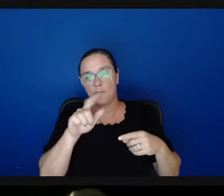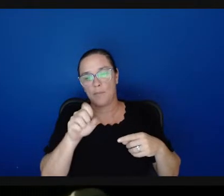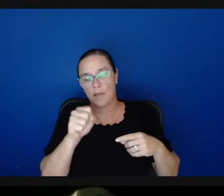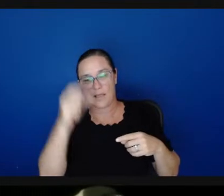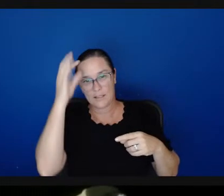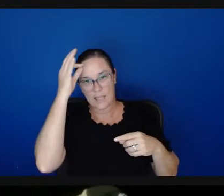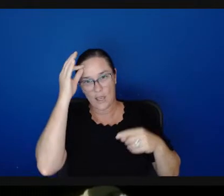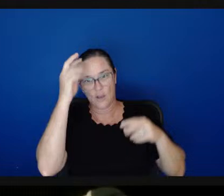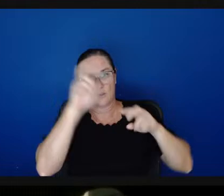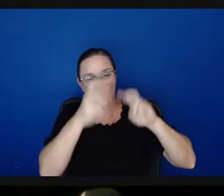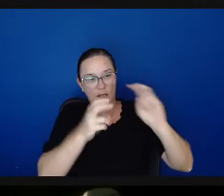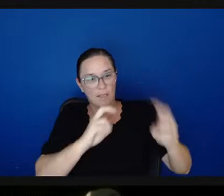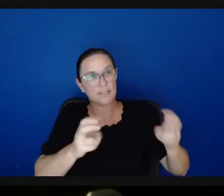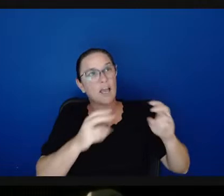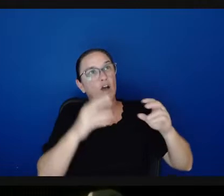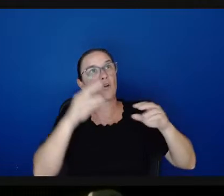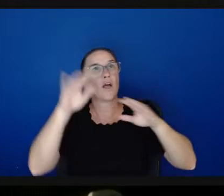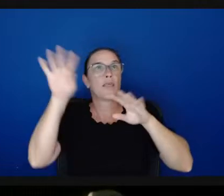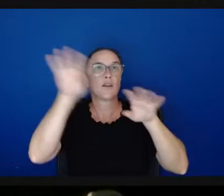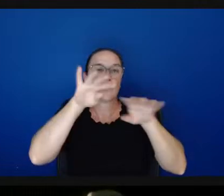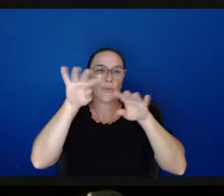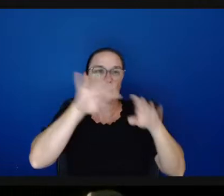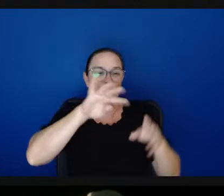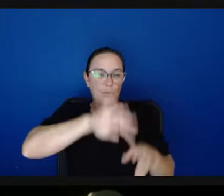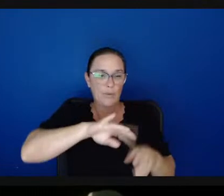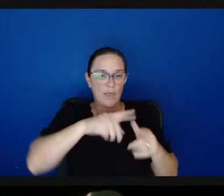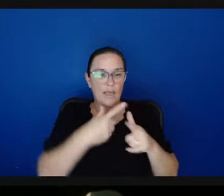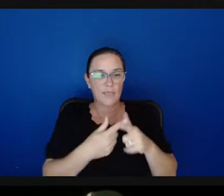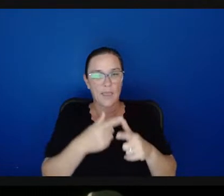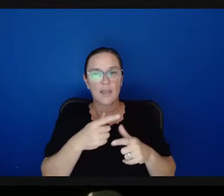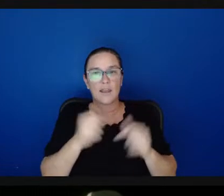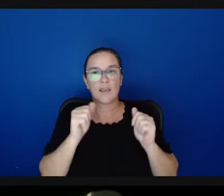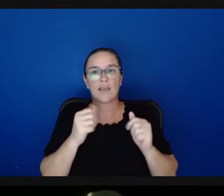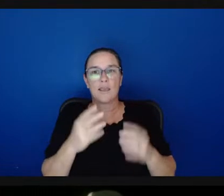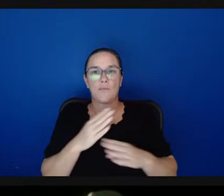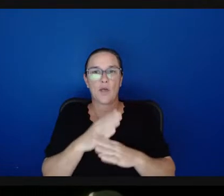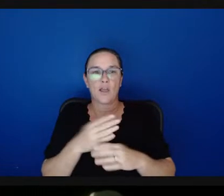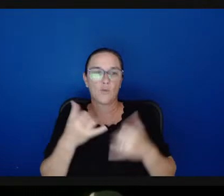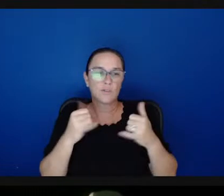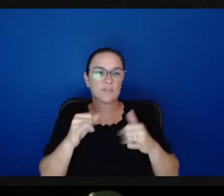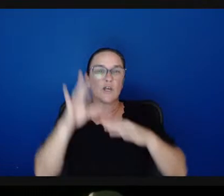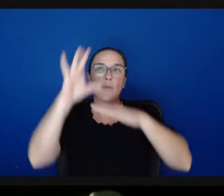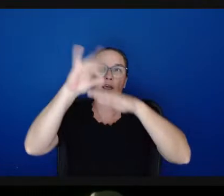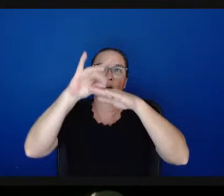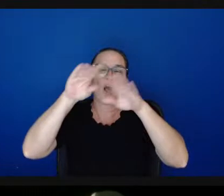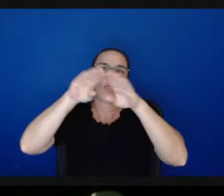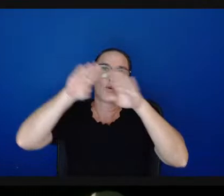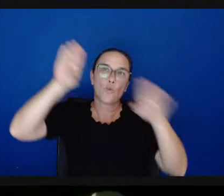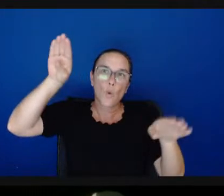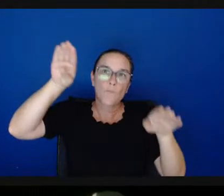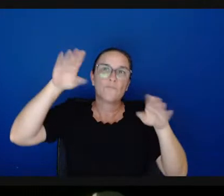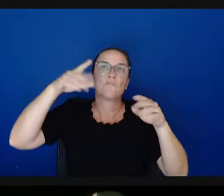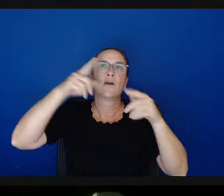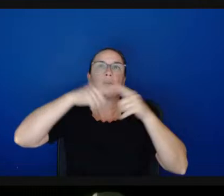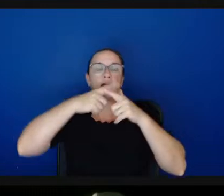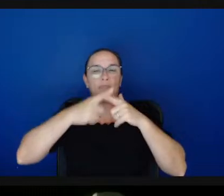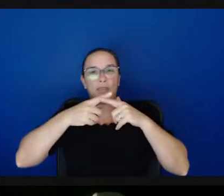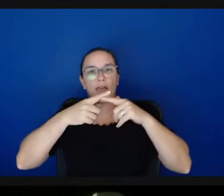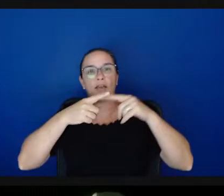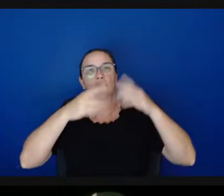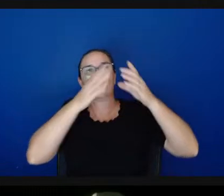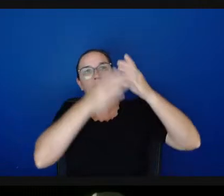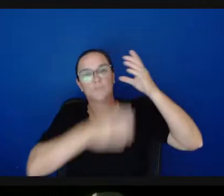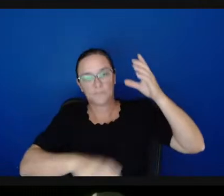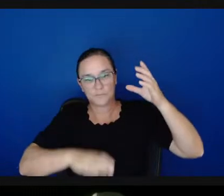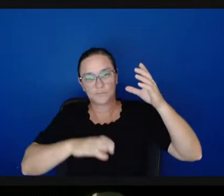going into the tank and getting into your system, into your filter. So it's still falling on your tank and your gutters, but then a rainfall or rinsing will wash it